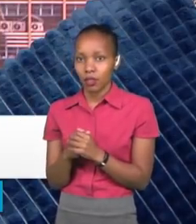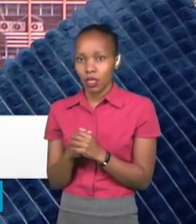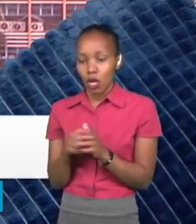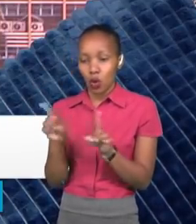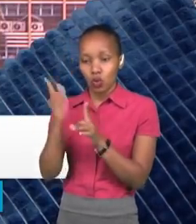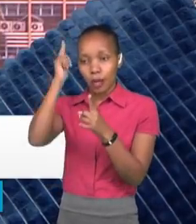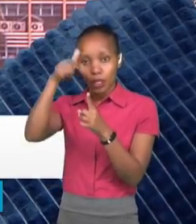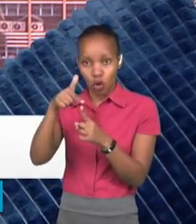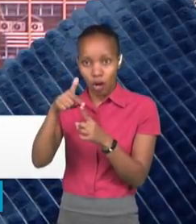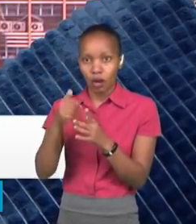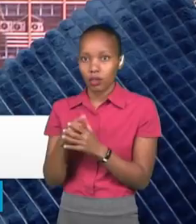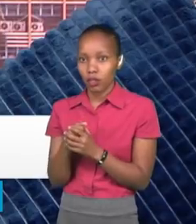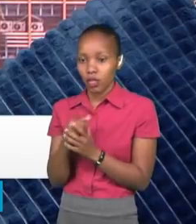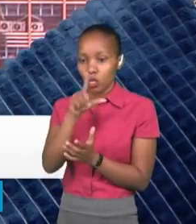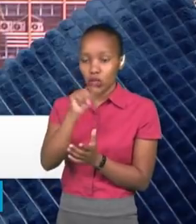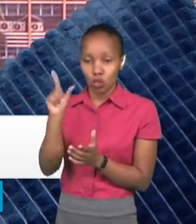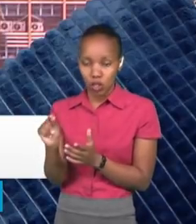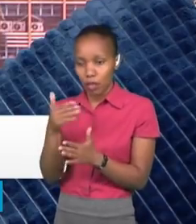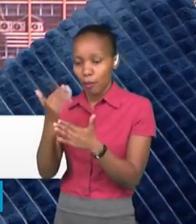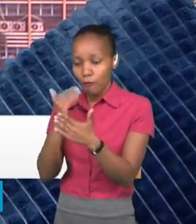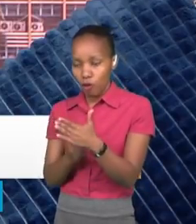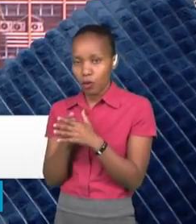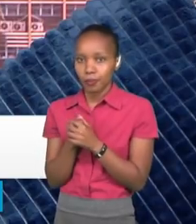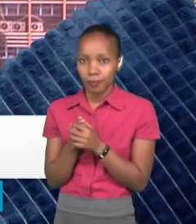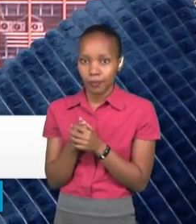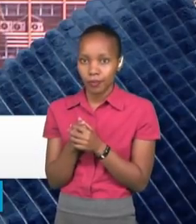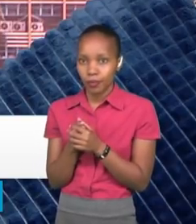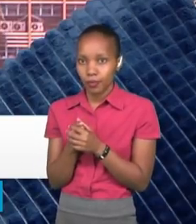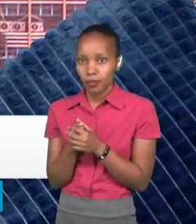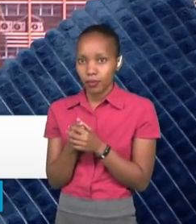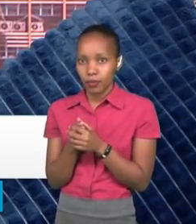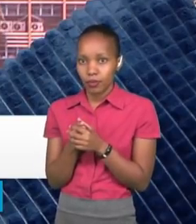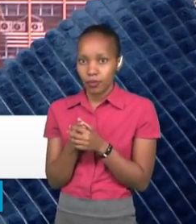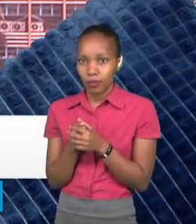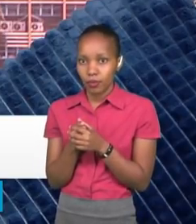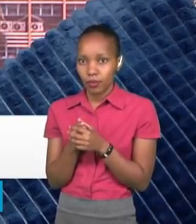ambition, by 2020 is supposed to be,